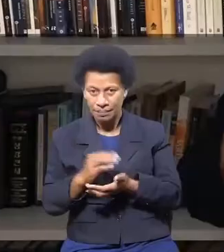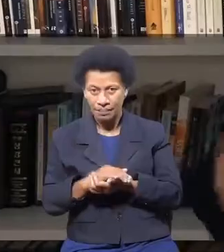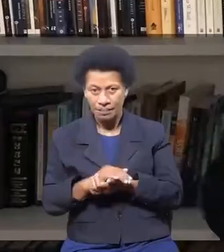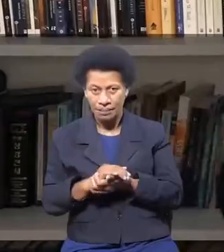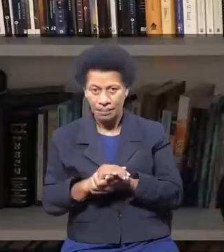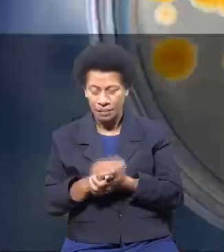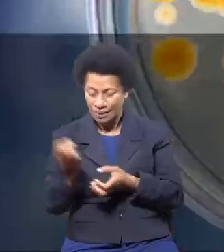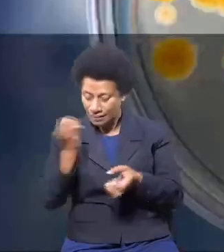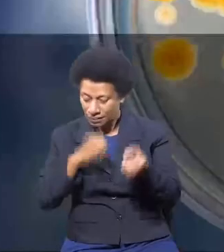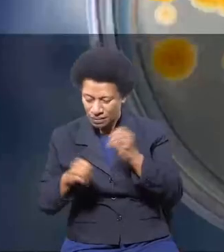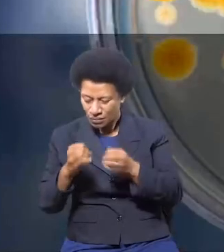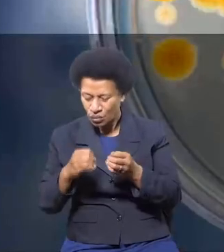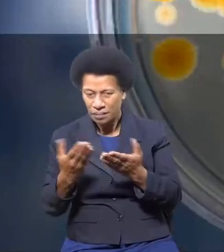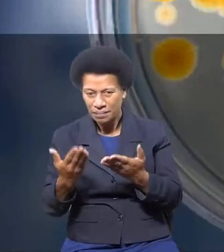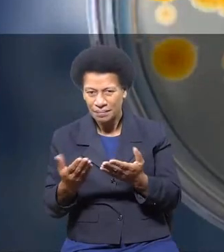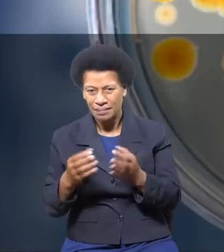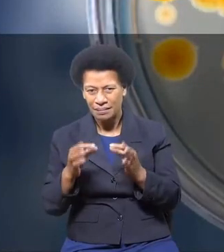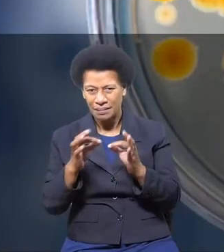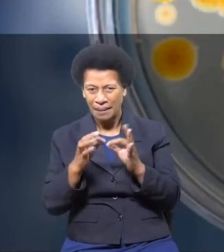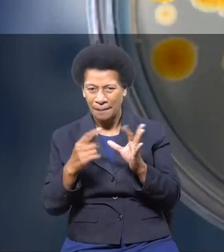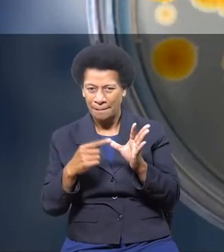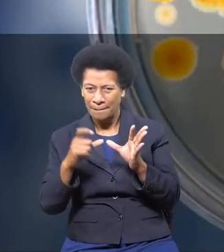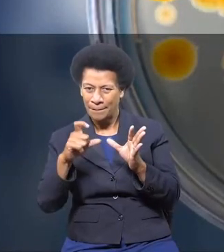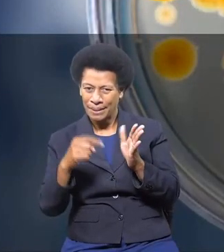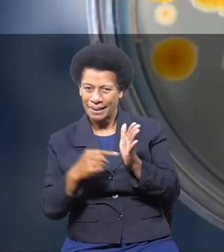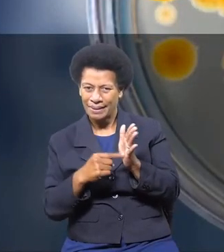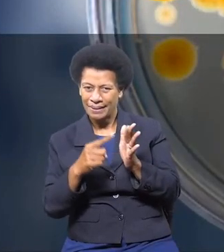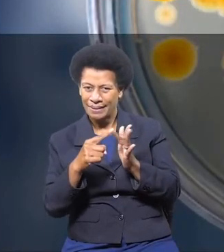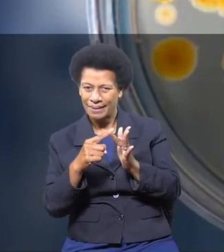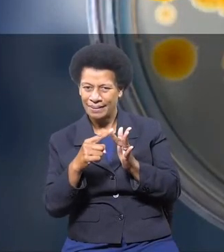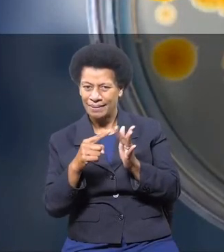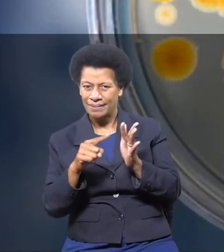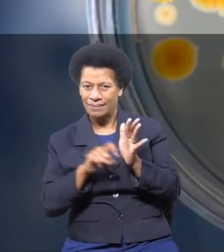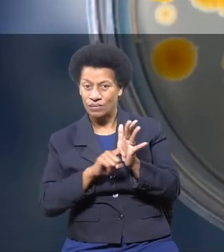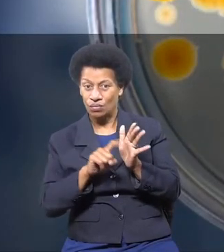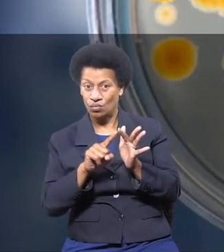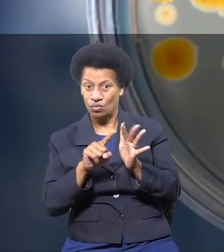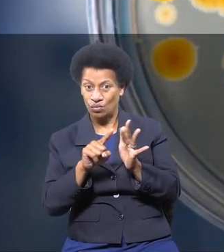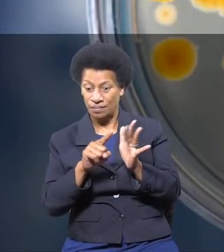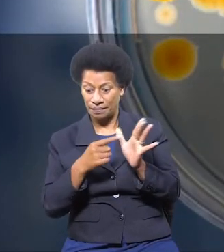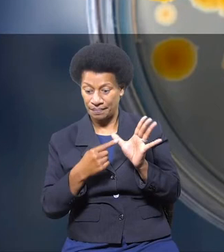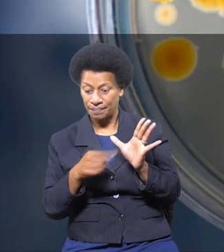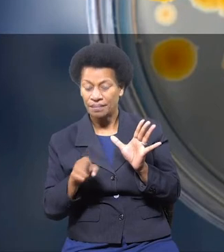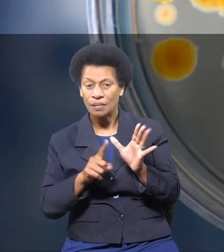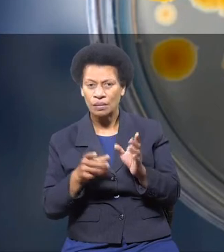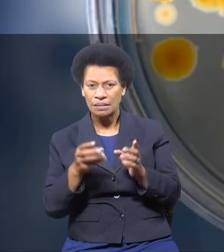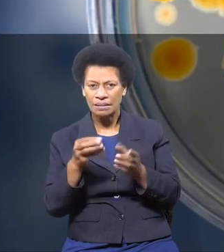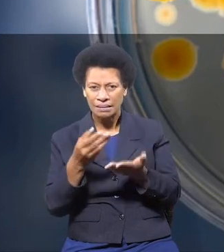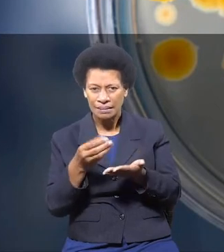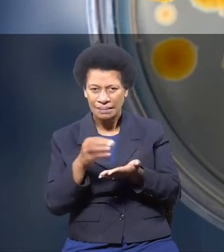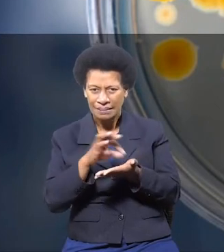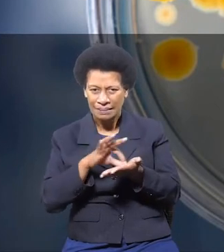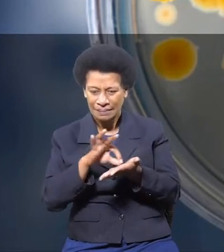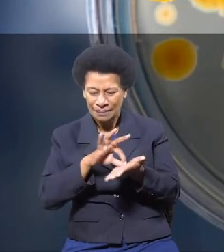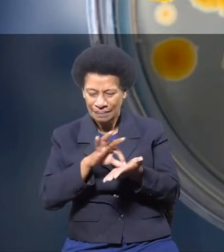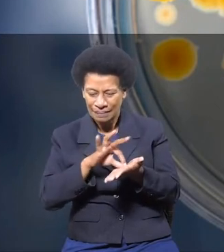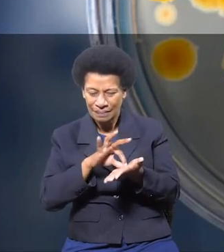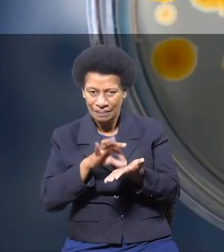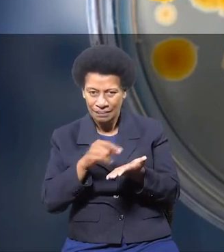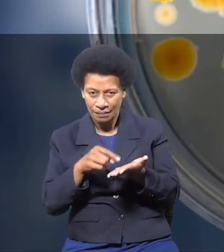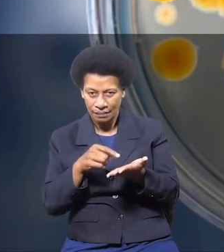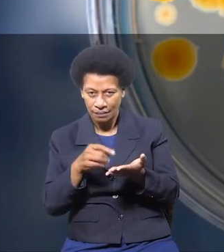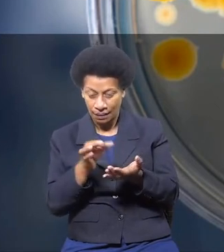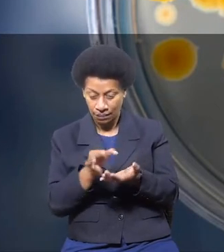exploring, doing experiments on bacteria. So they have a little dish, and they will put in